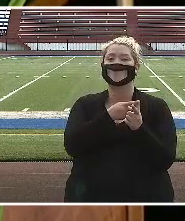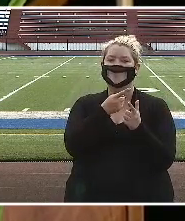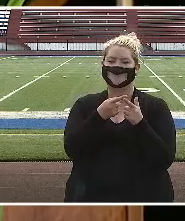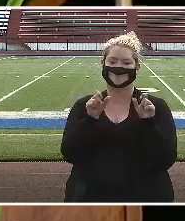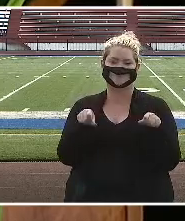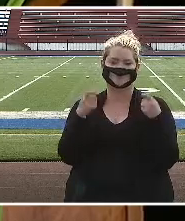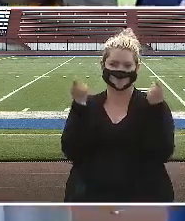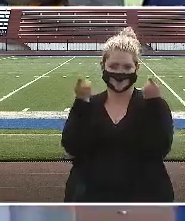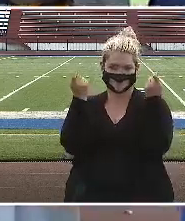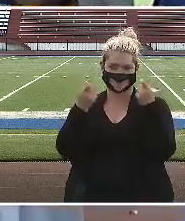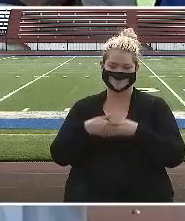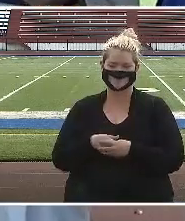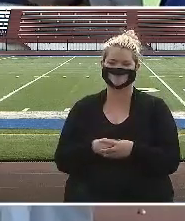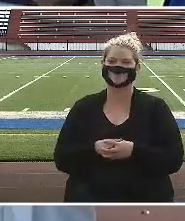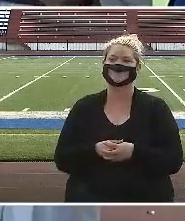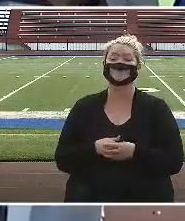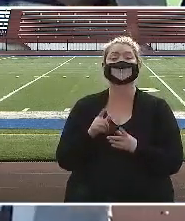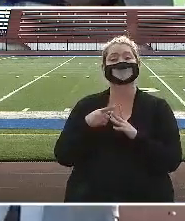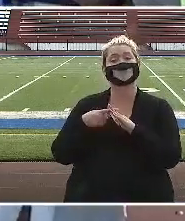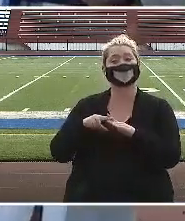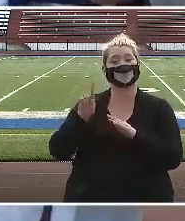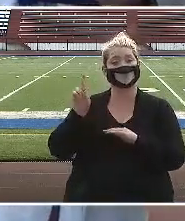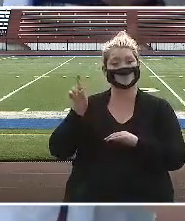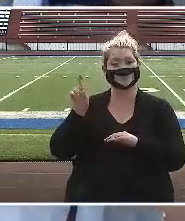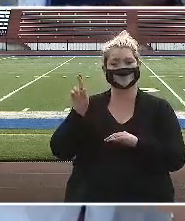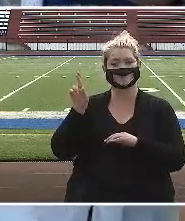your tassels from the right to the left.